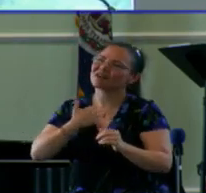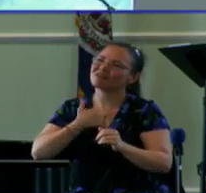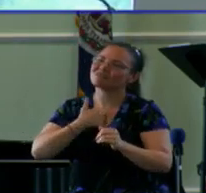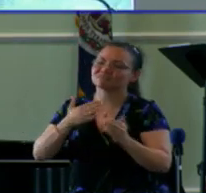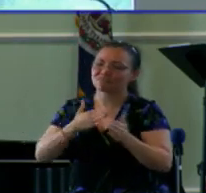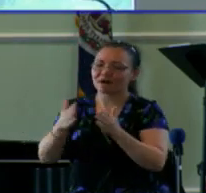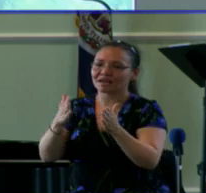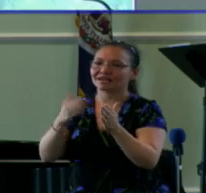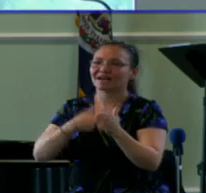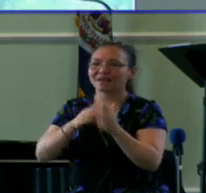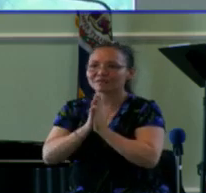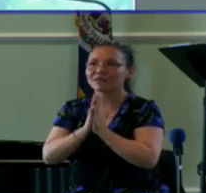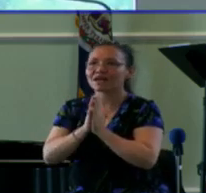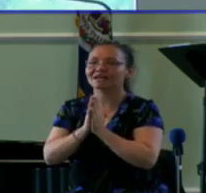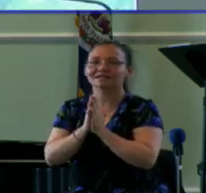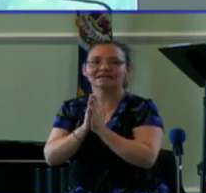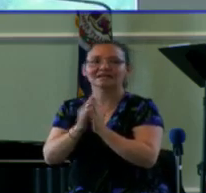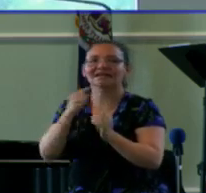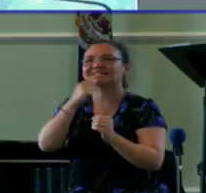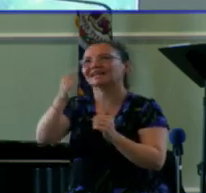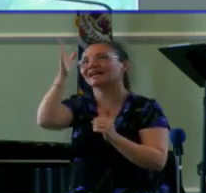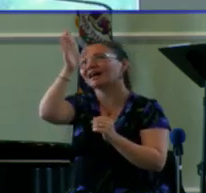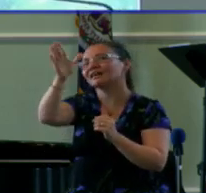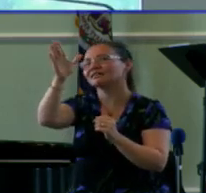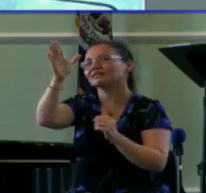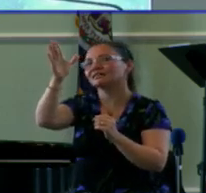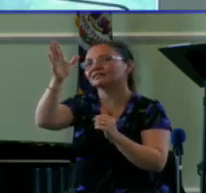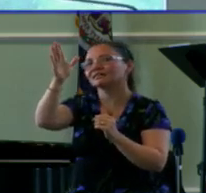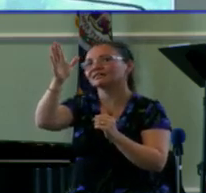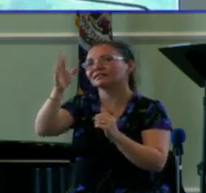I prayed. And I said, God,